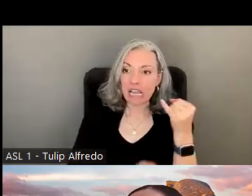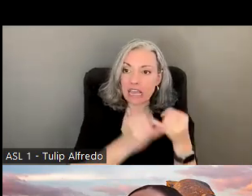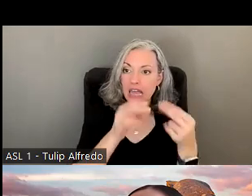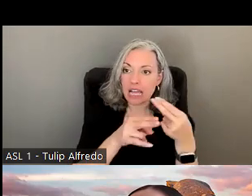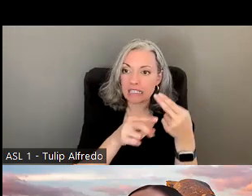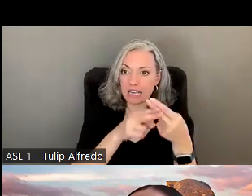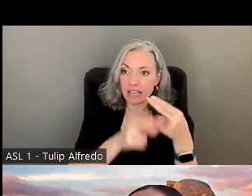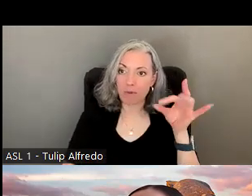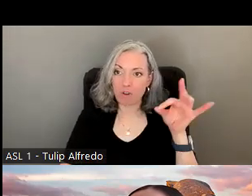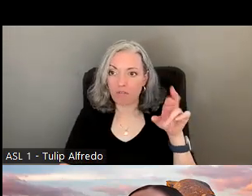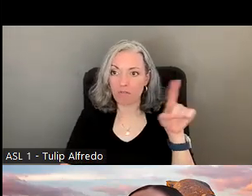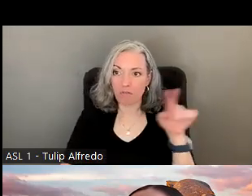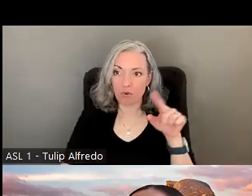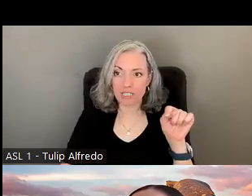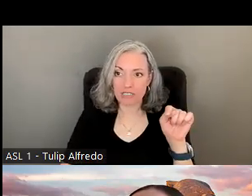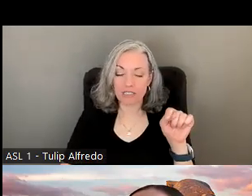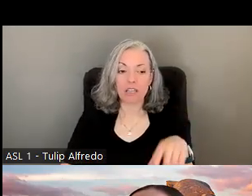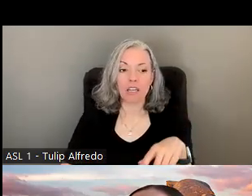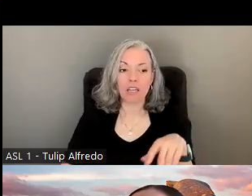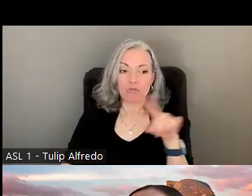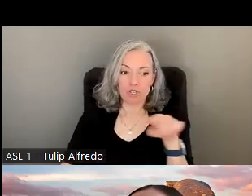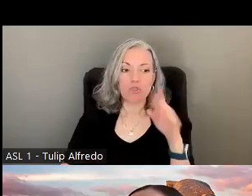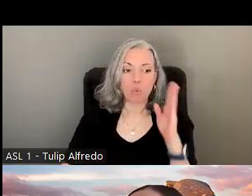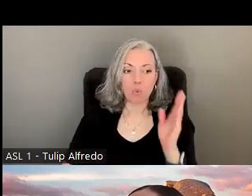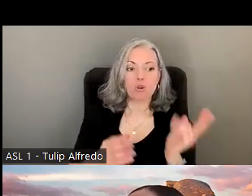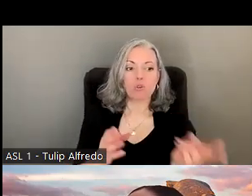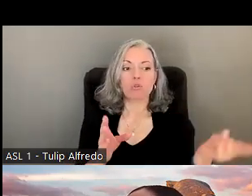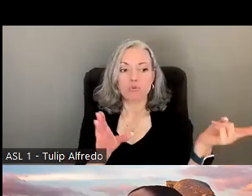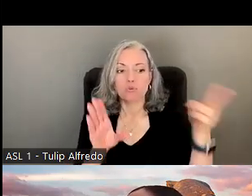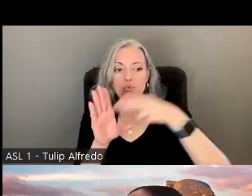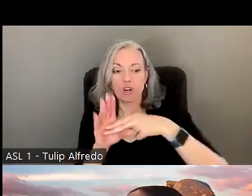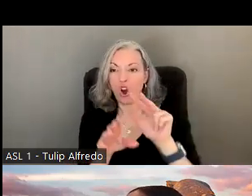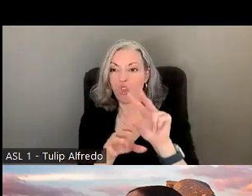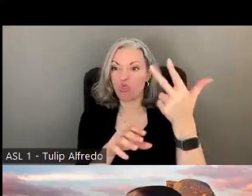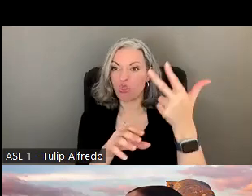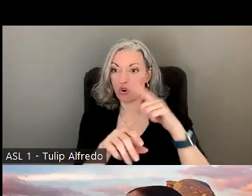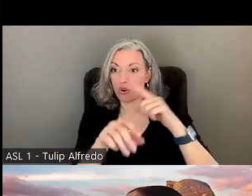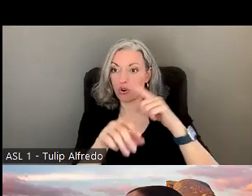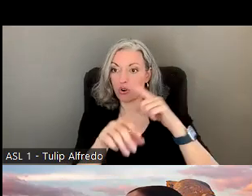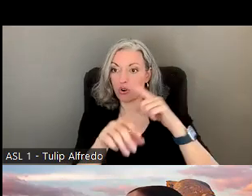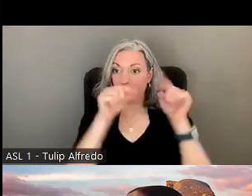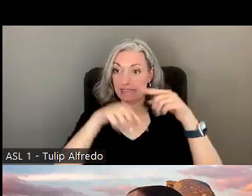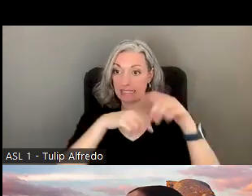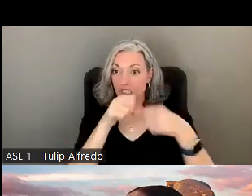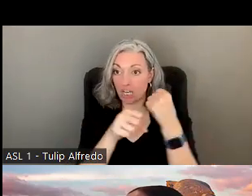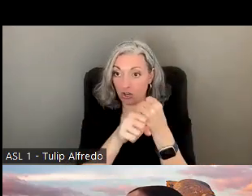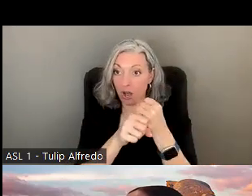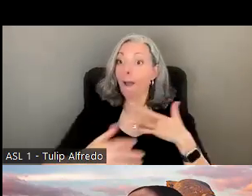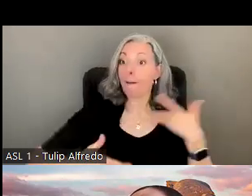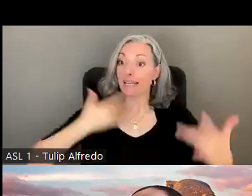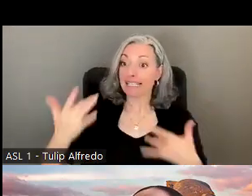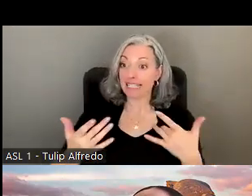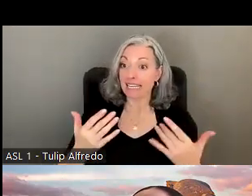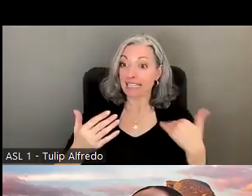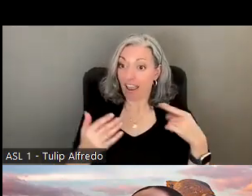she will be joining us at our third and final meeting of the year. But I'm very excited to have Lynn as well.